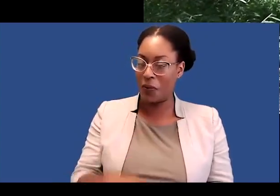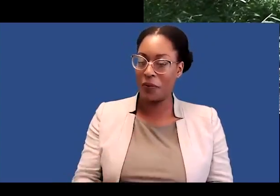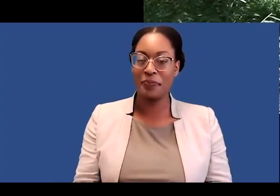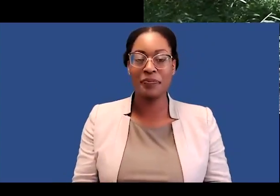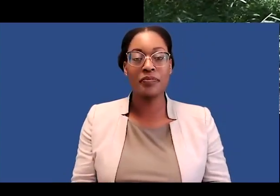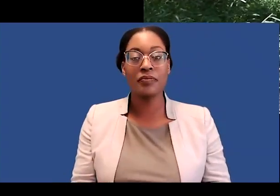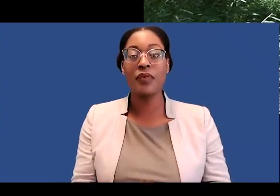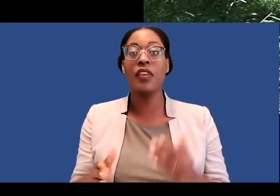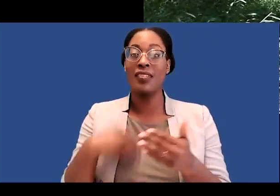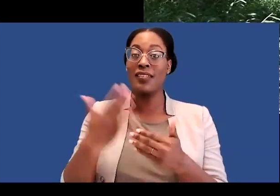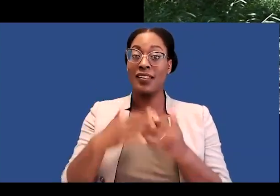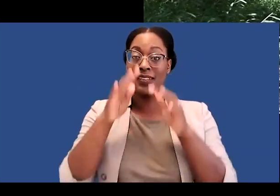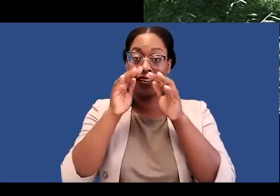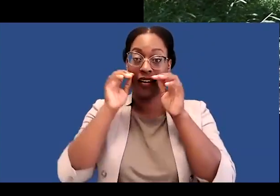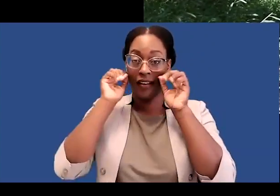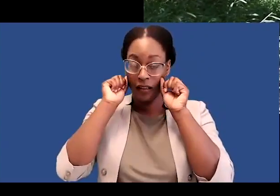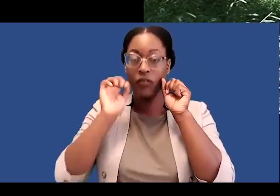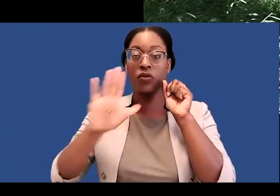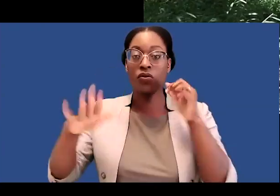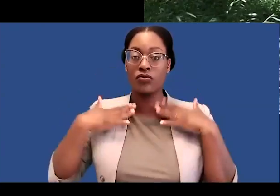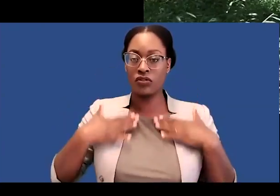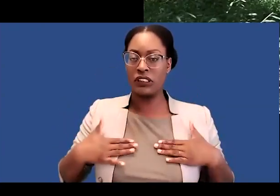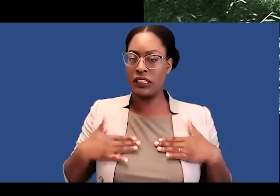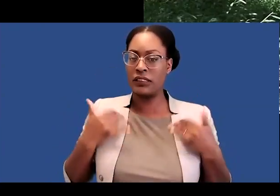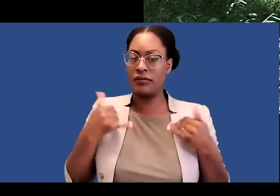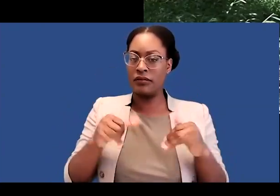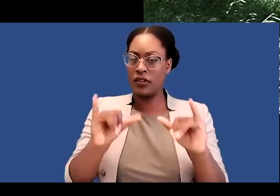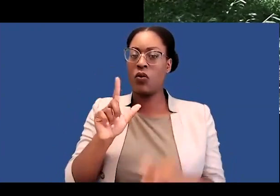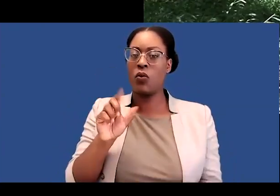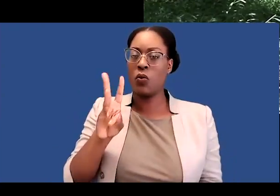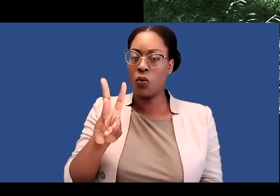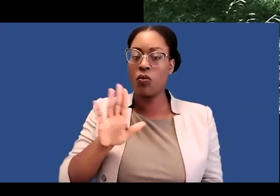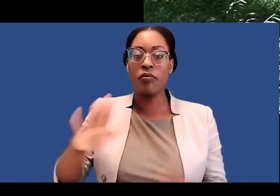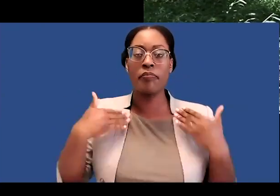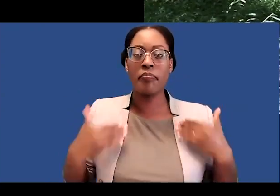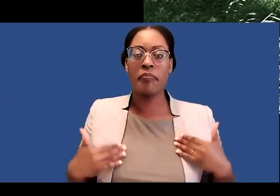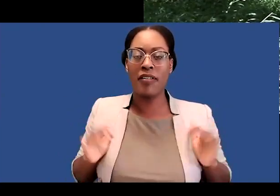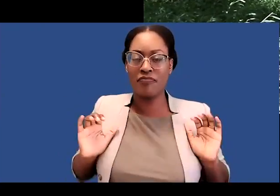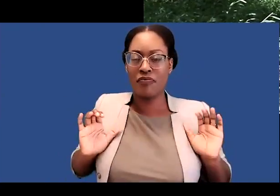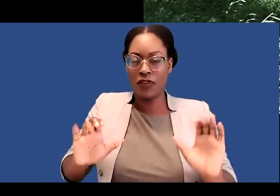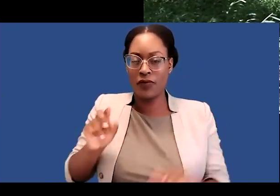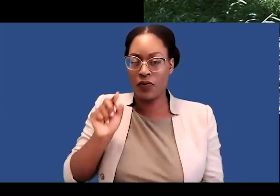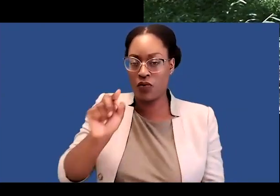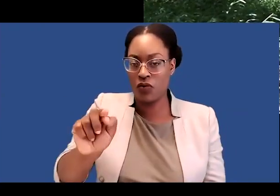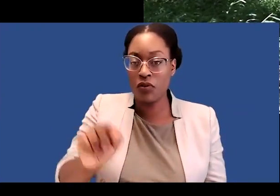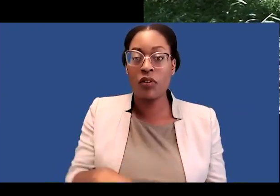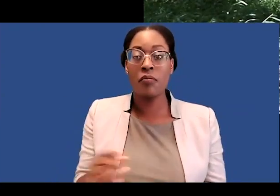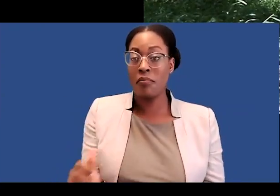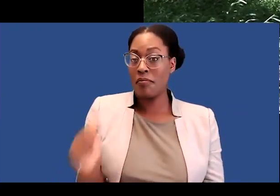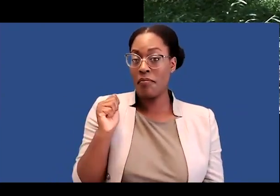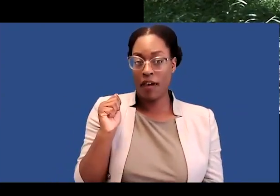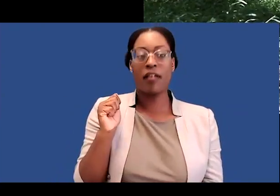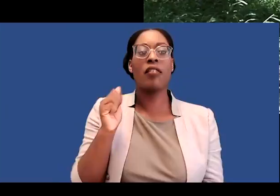On your next inhale, keeping the chest low, push the body forward. Arch the back. Then